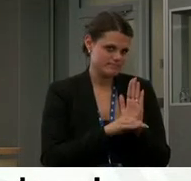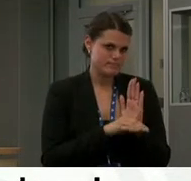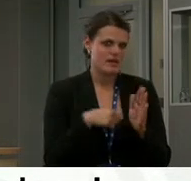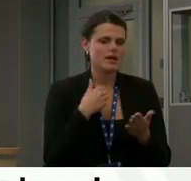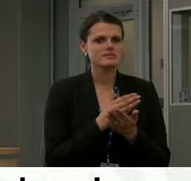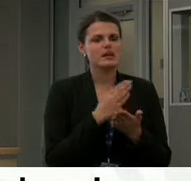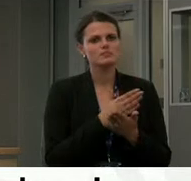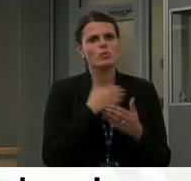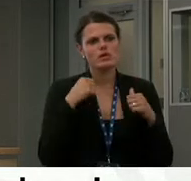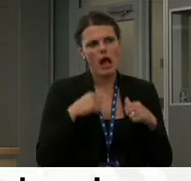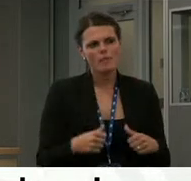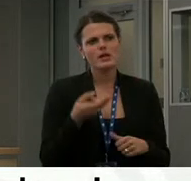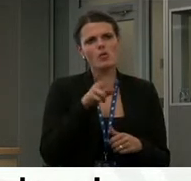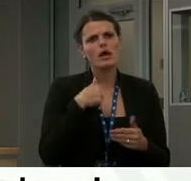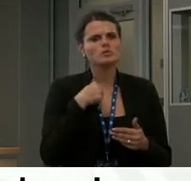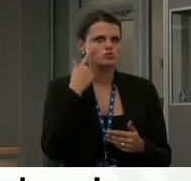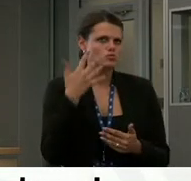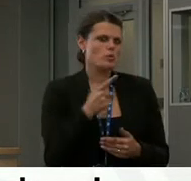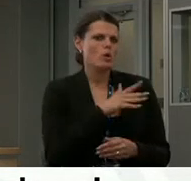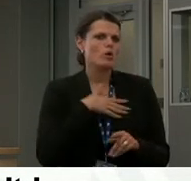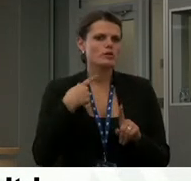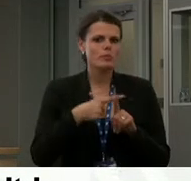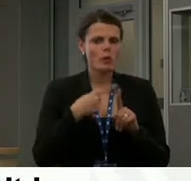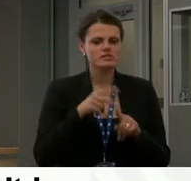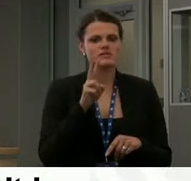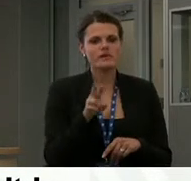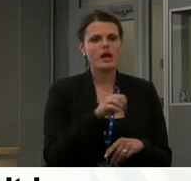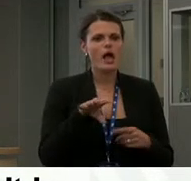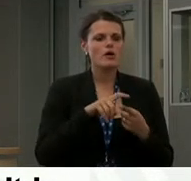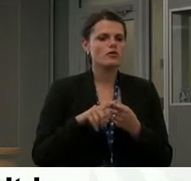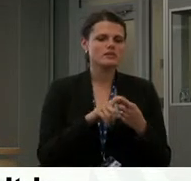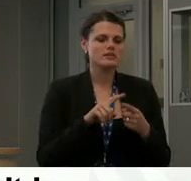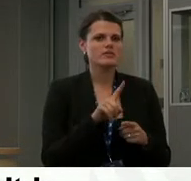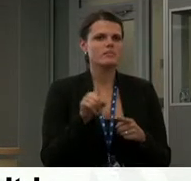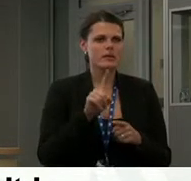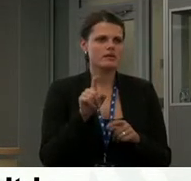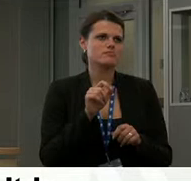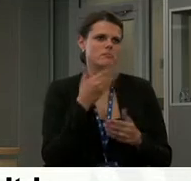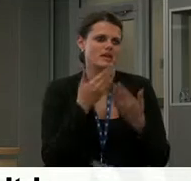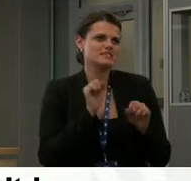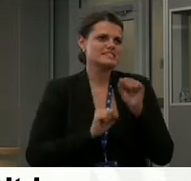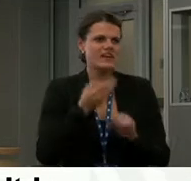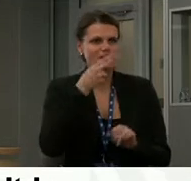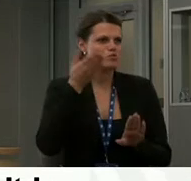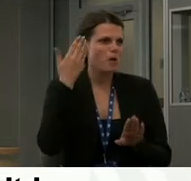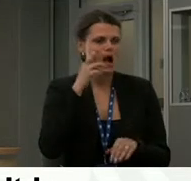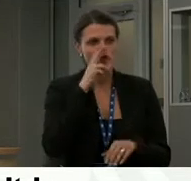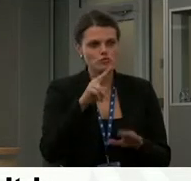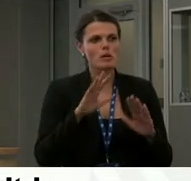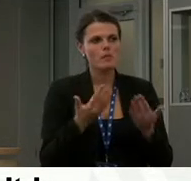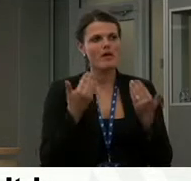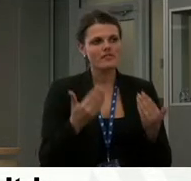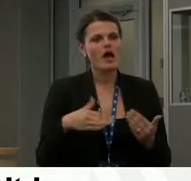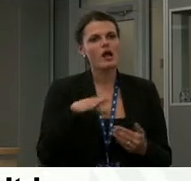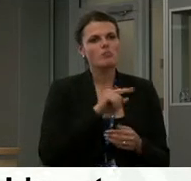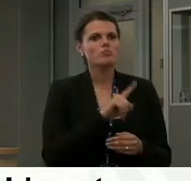I'm very pleased, and I think it's very positive that the EU has moved to avoid past mistakes, but I think that now we must make